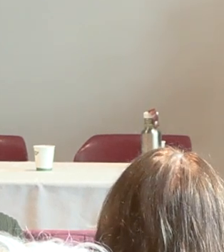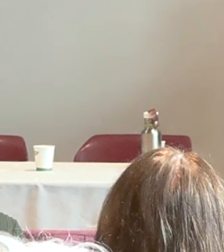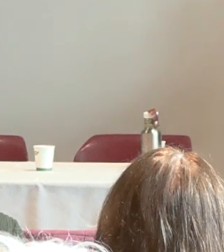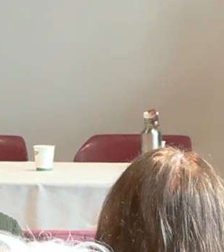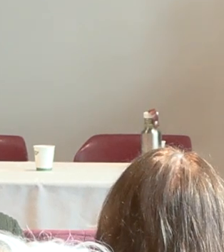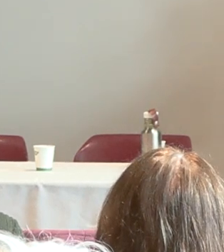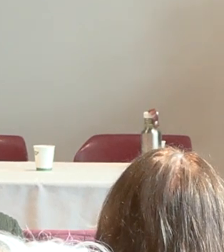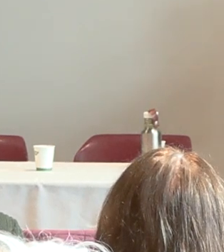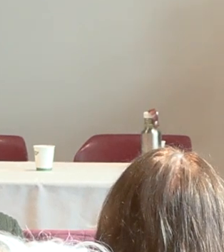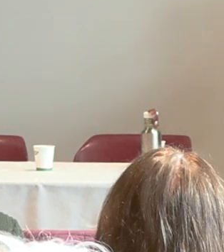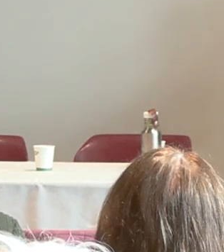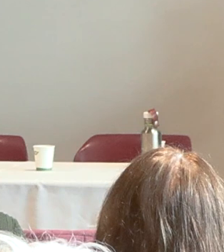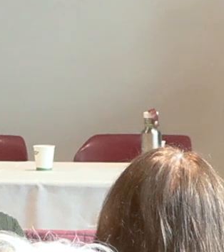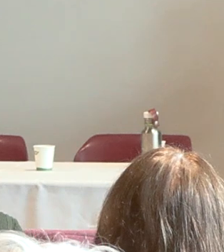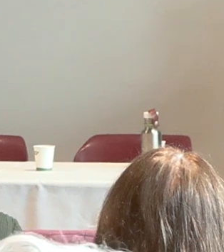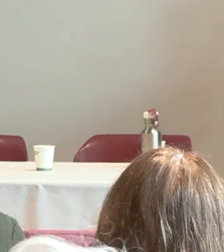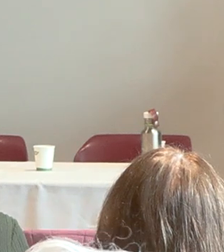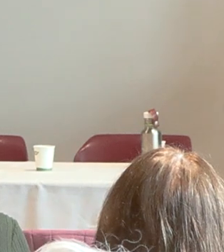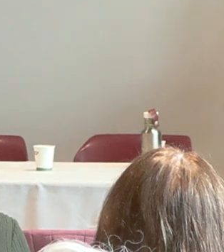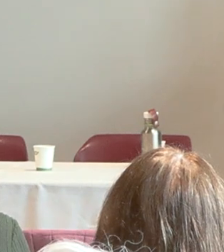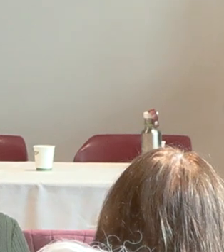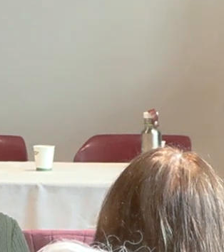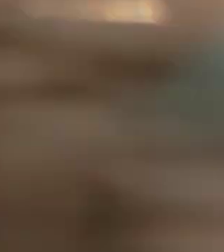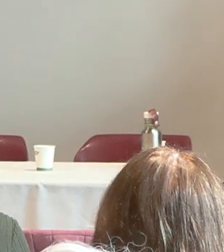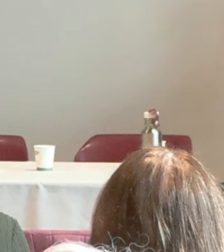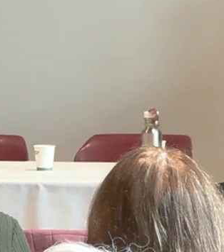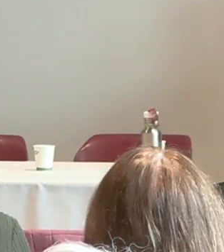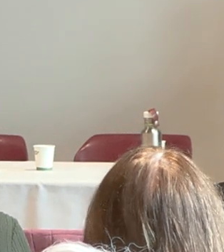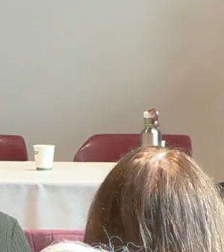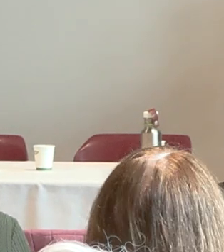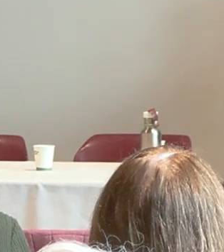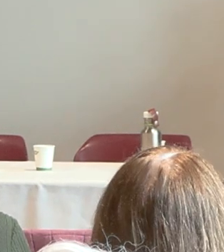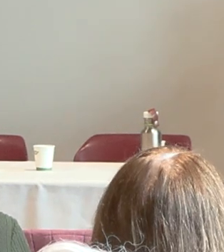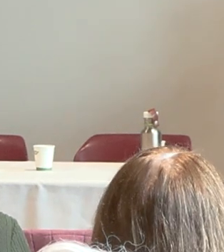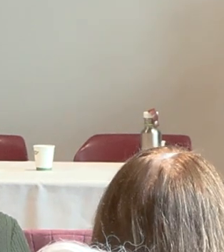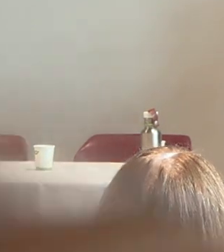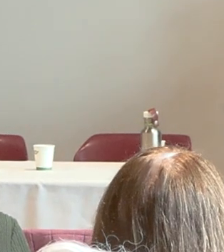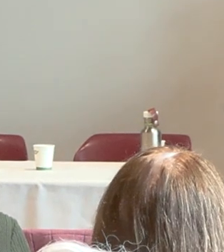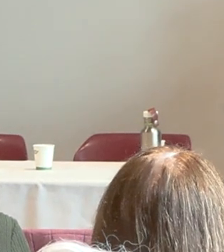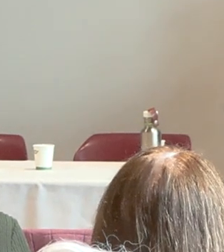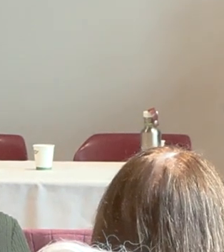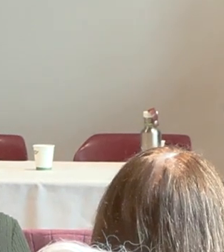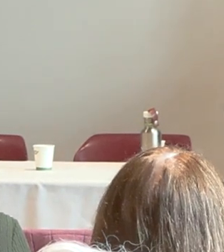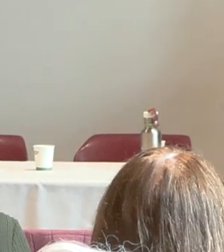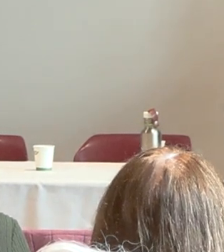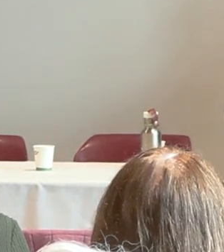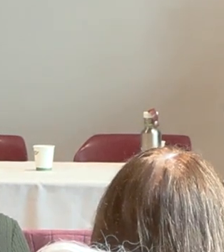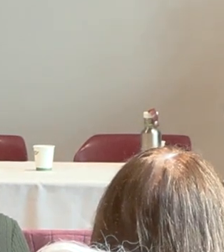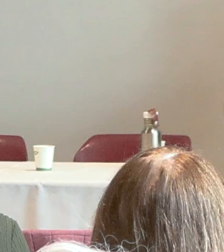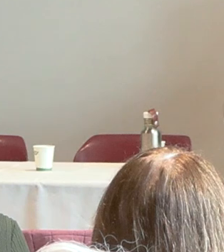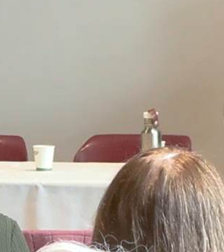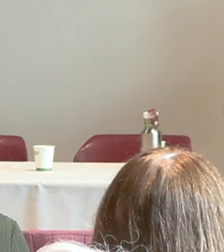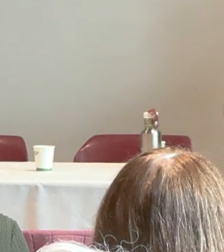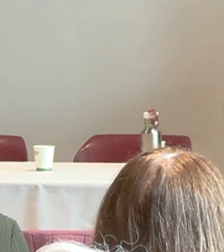the 2021 Vermont Book Award. A chapbook, This Is How They Teach You to Want It,